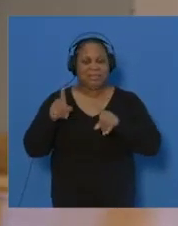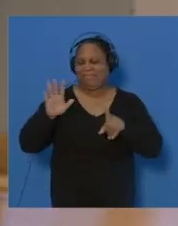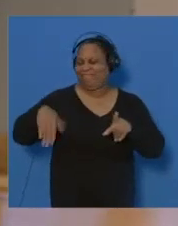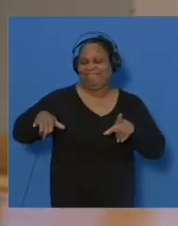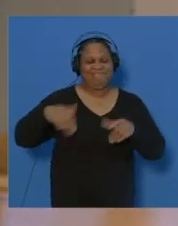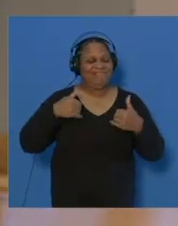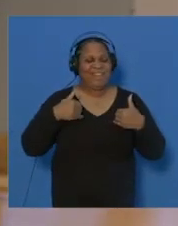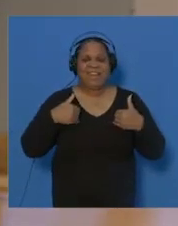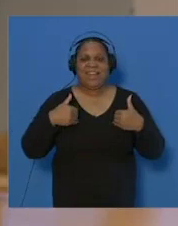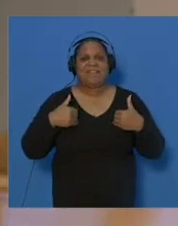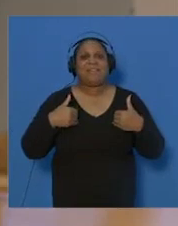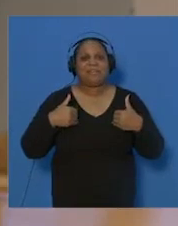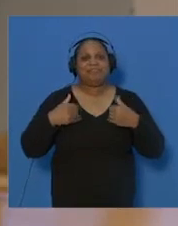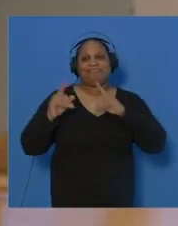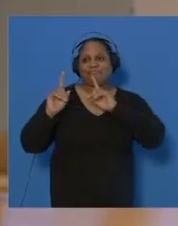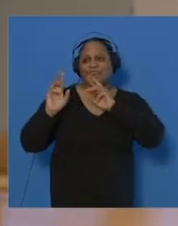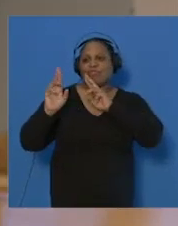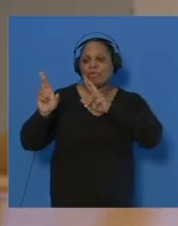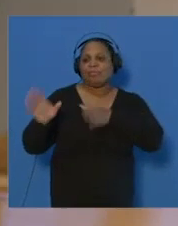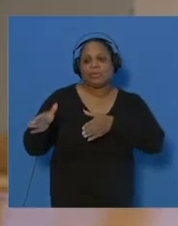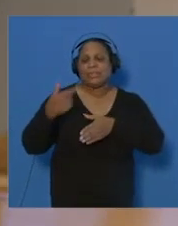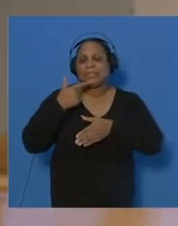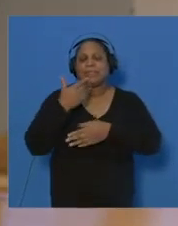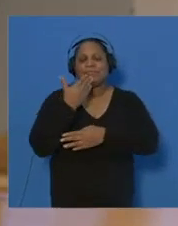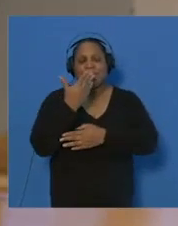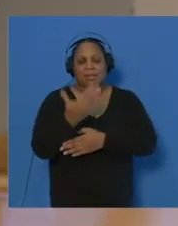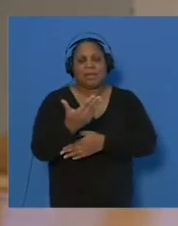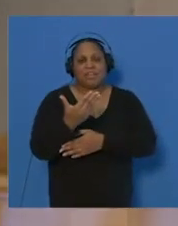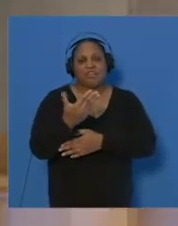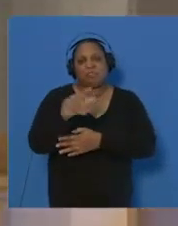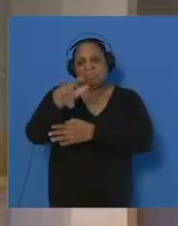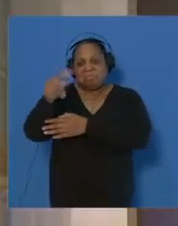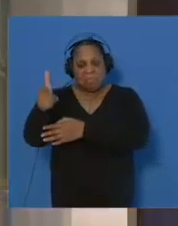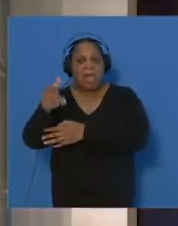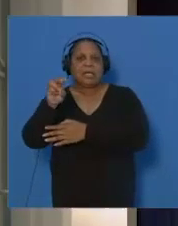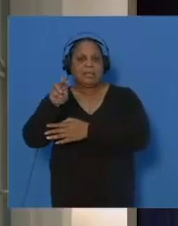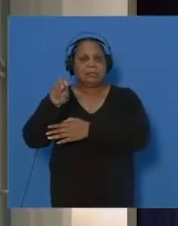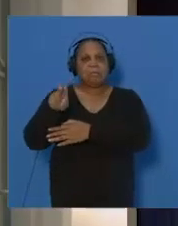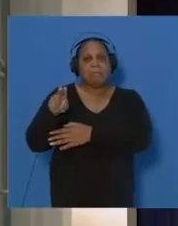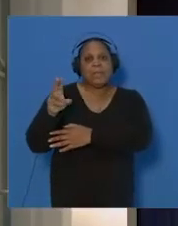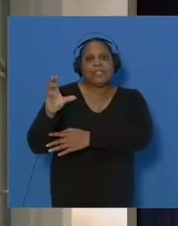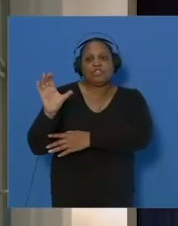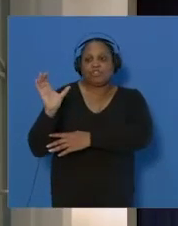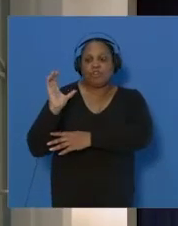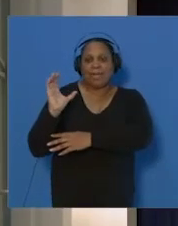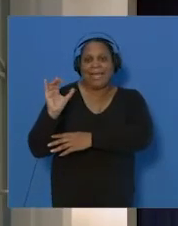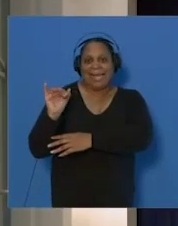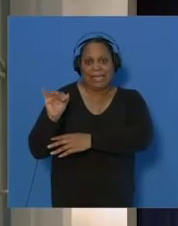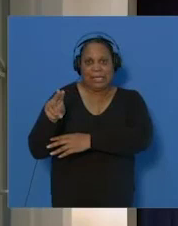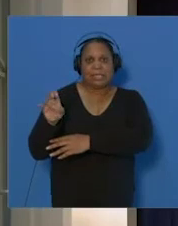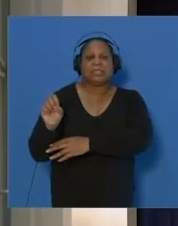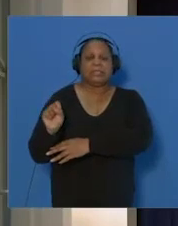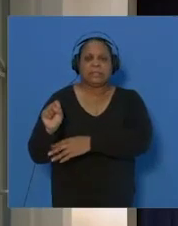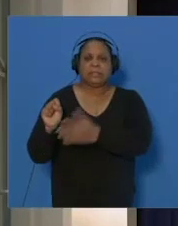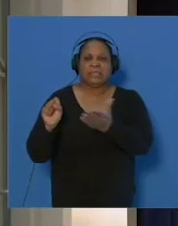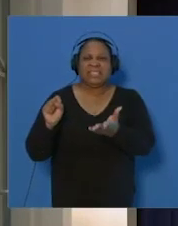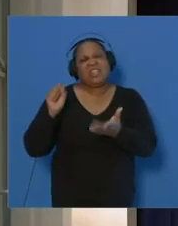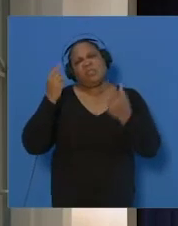afraid. Okay, thank you. My next question, Minister Keynes. I was wondering if there was